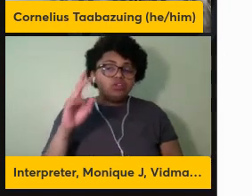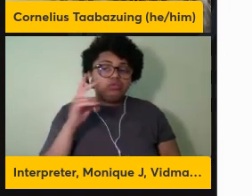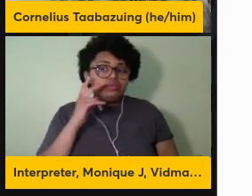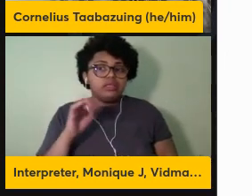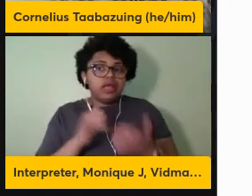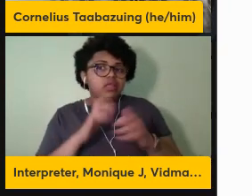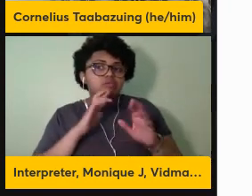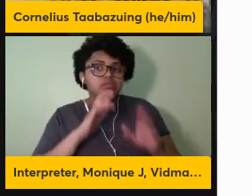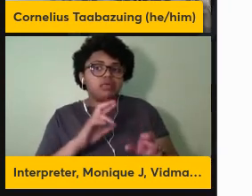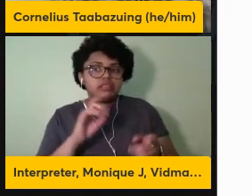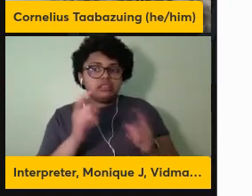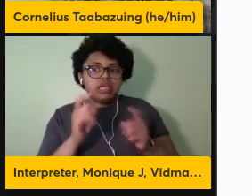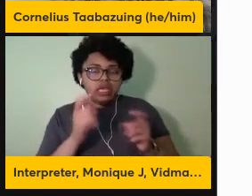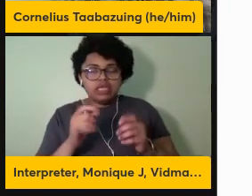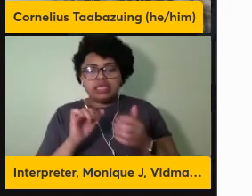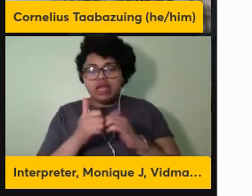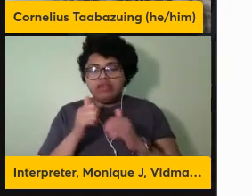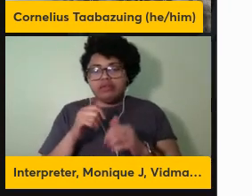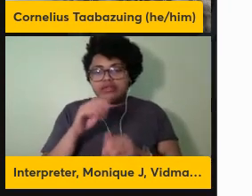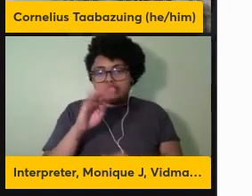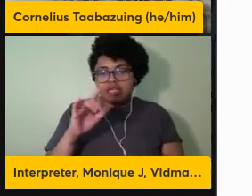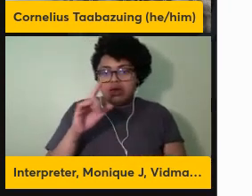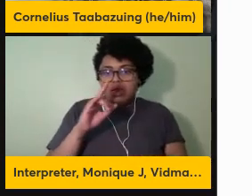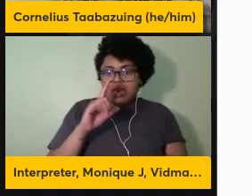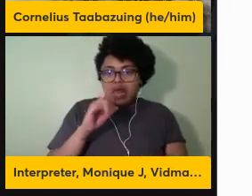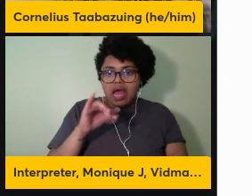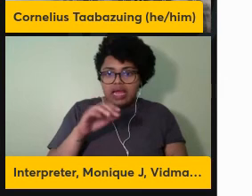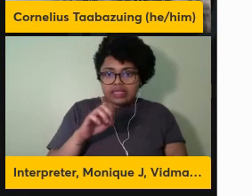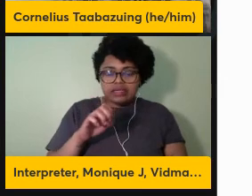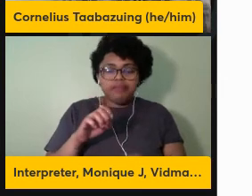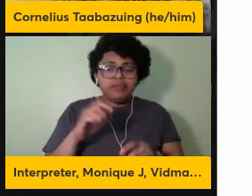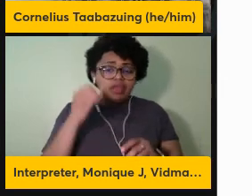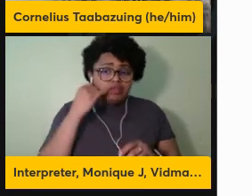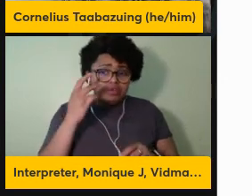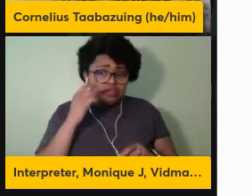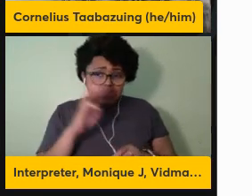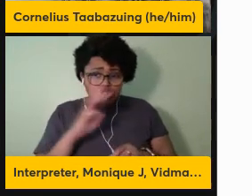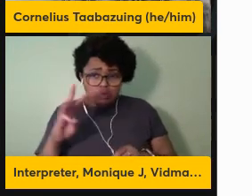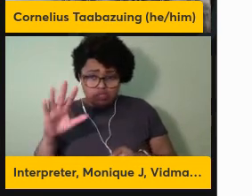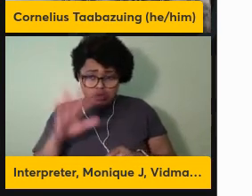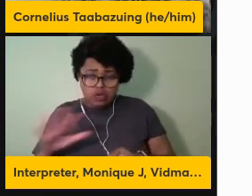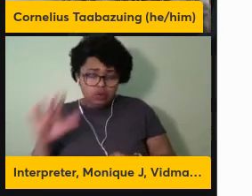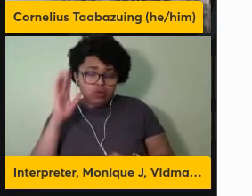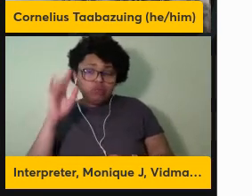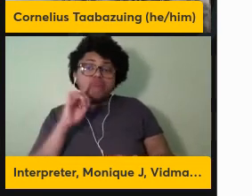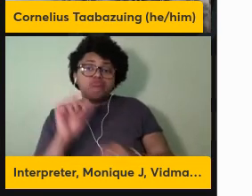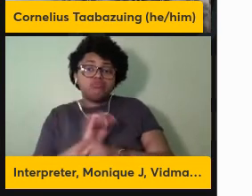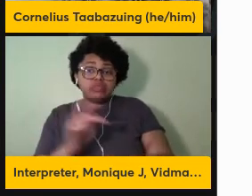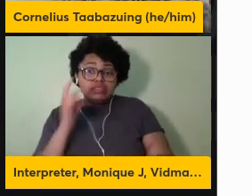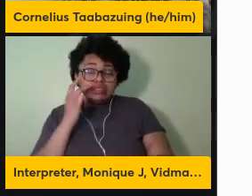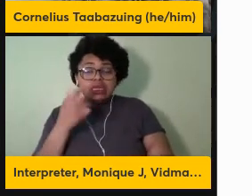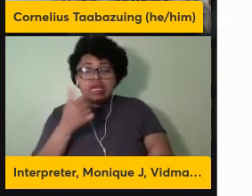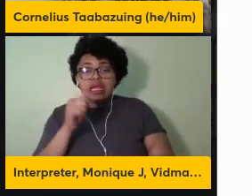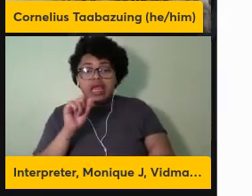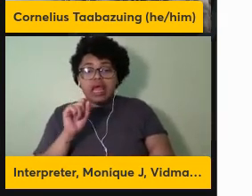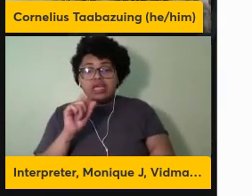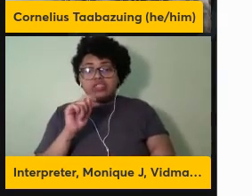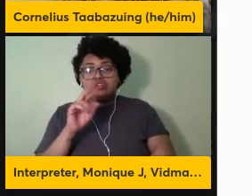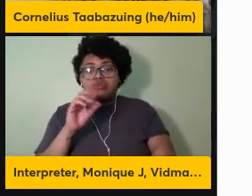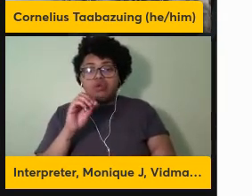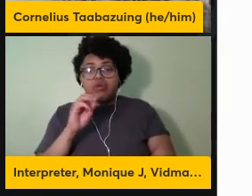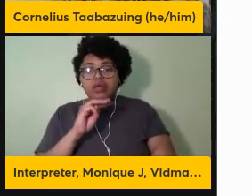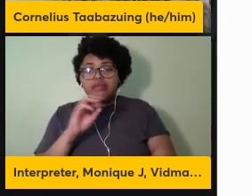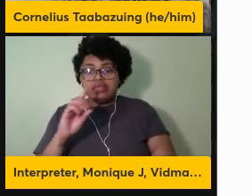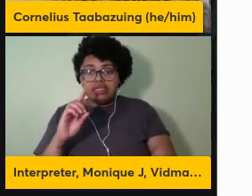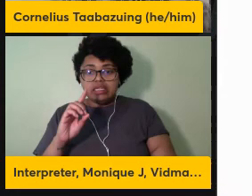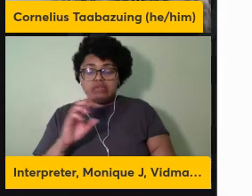these monocytic cell lines. And if you look at the Western blot, you indeed see gastromin D processing, which is indicative of